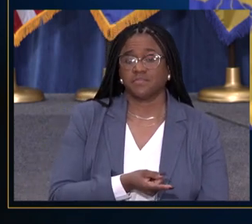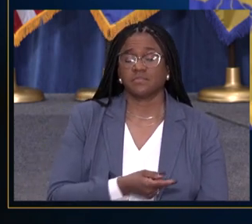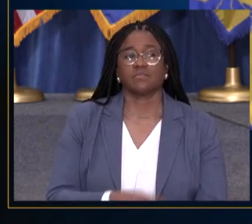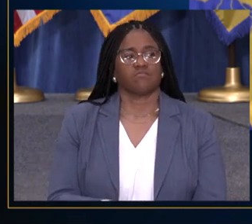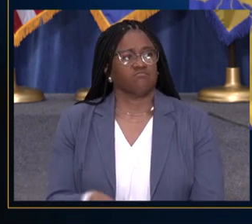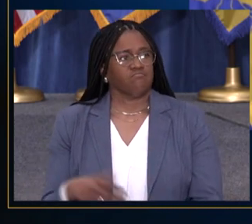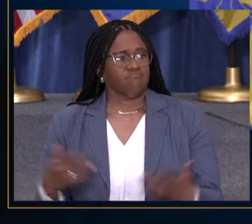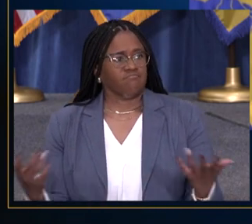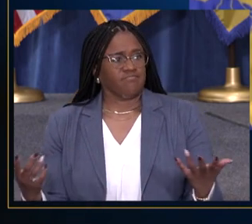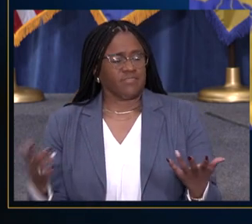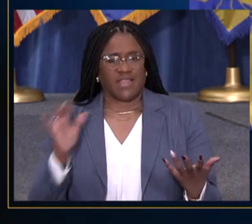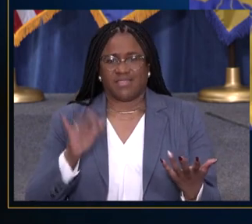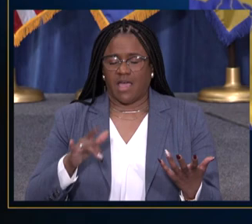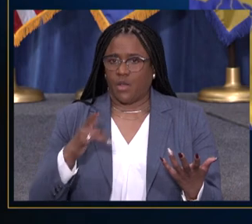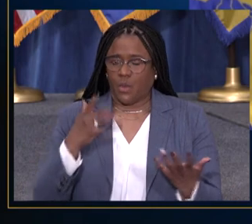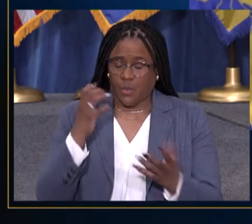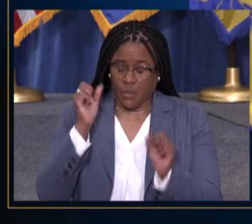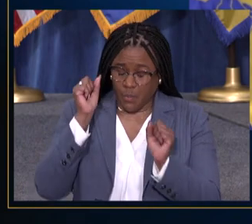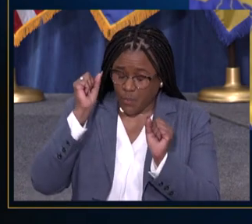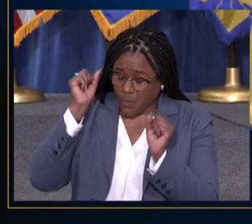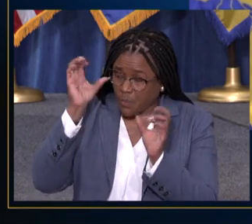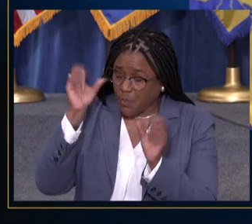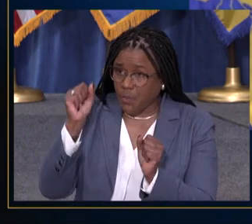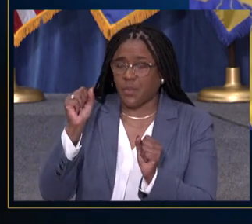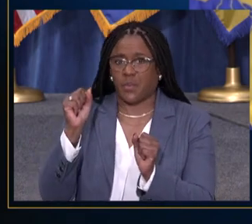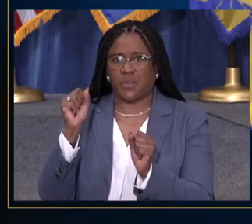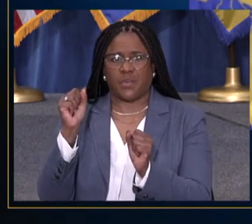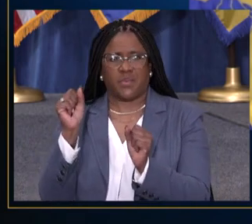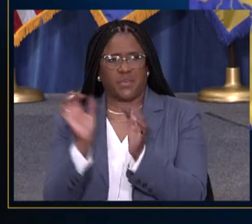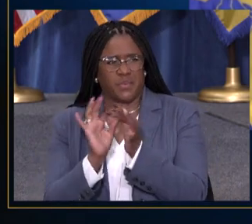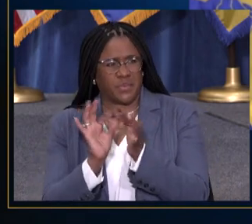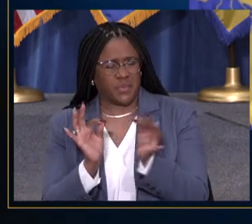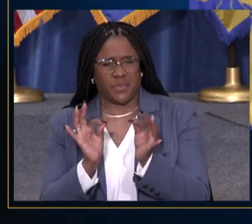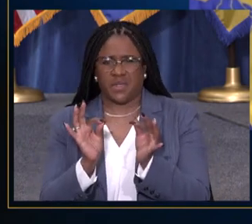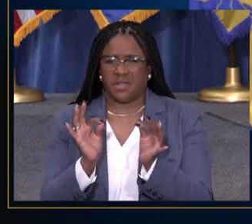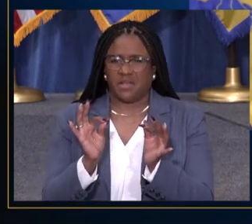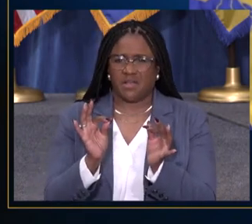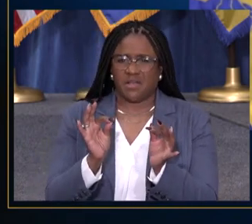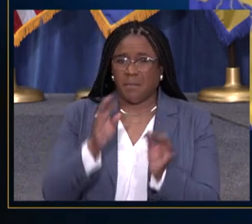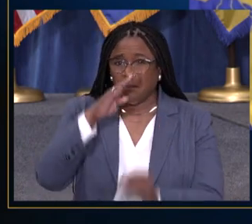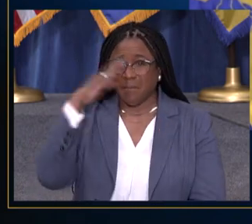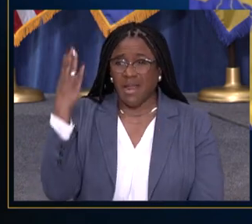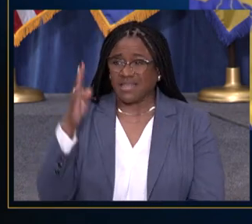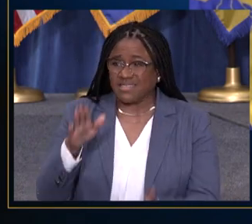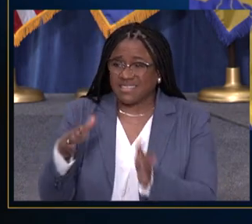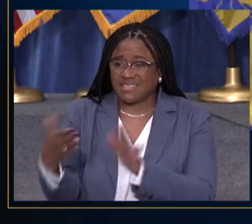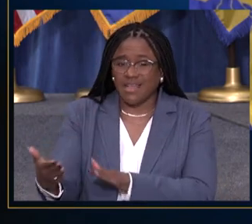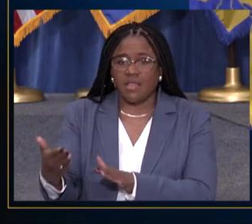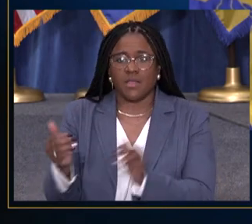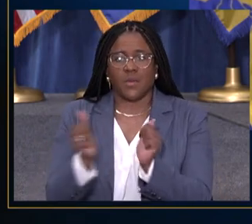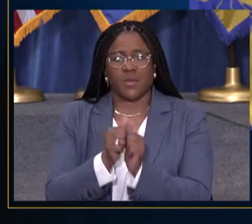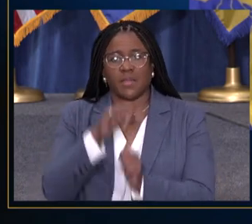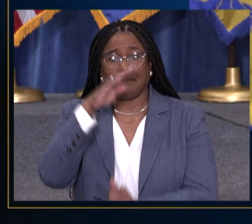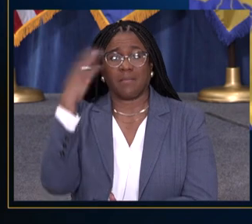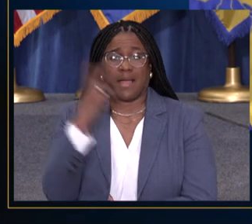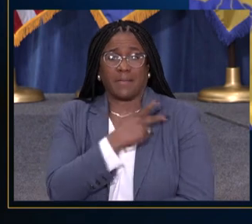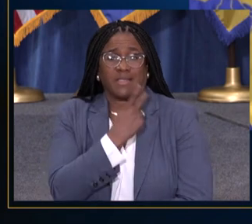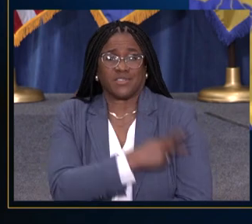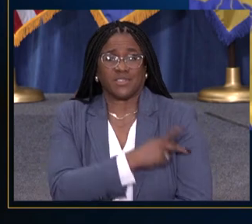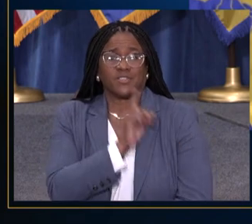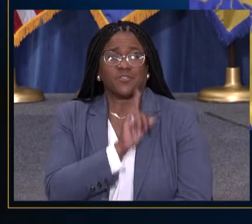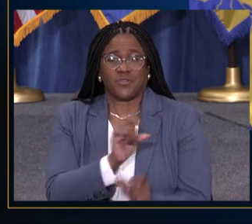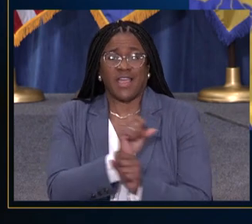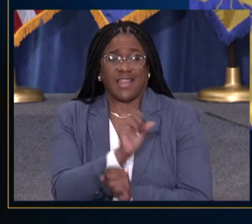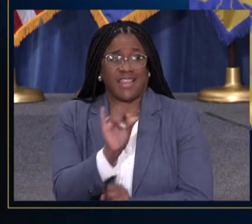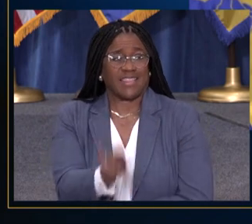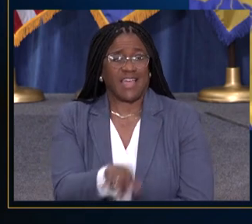the alarming headlines that are delving into the daunting statistics for Black morbidity among Black patients, a reality